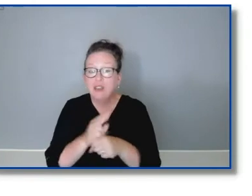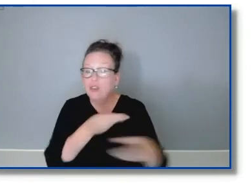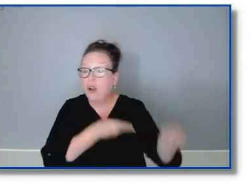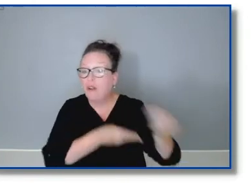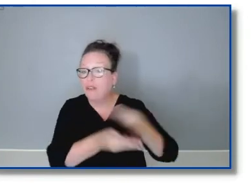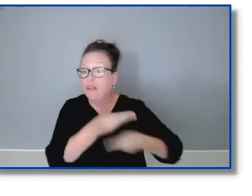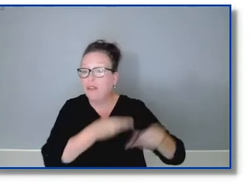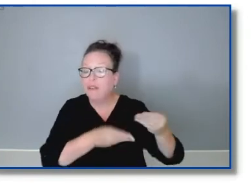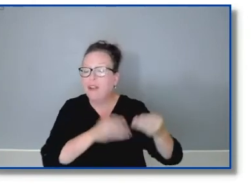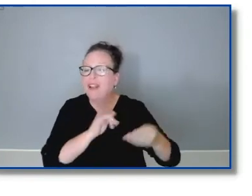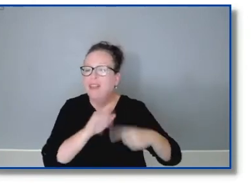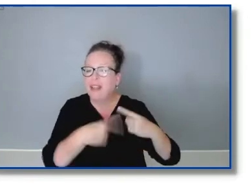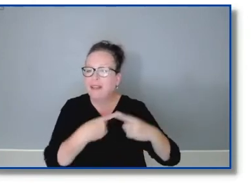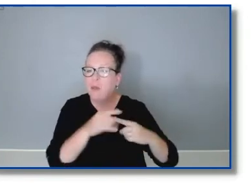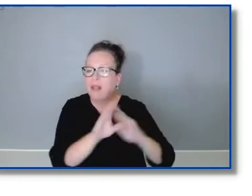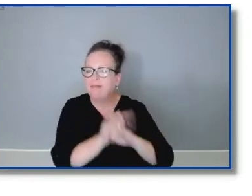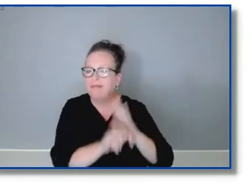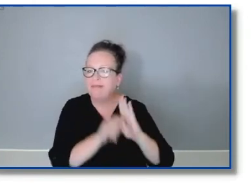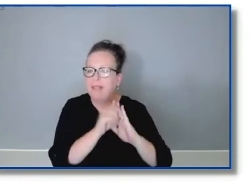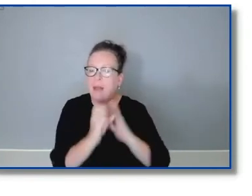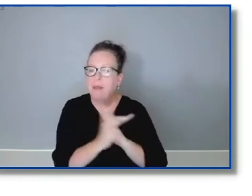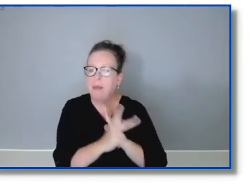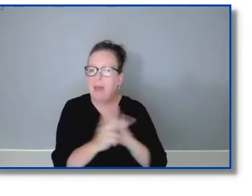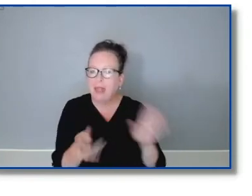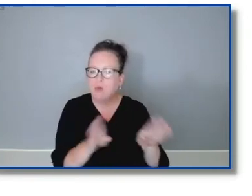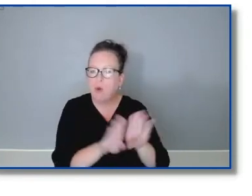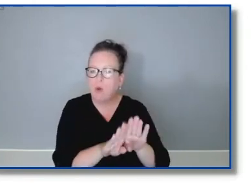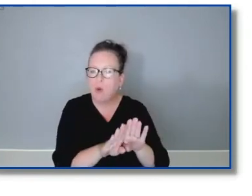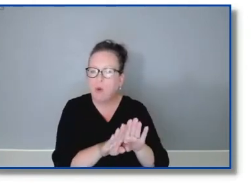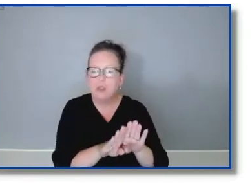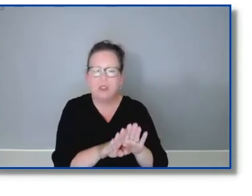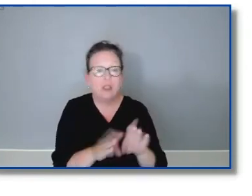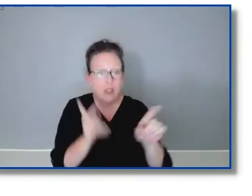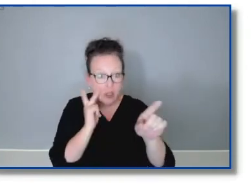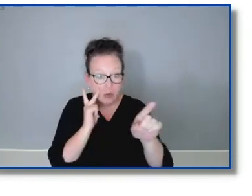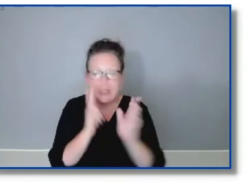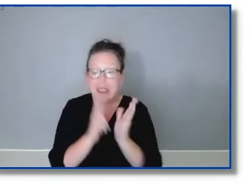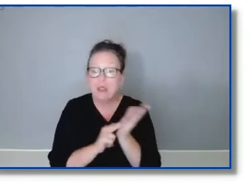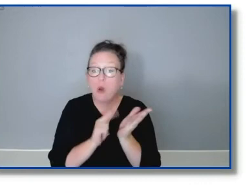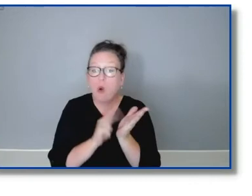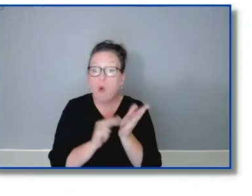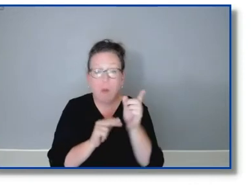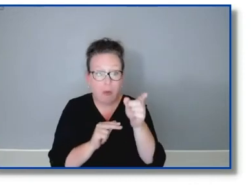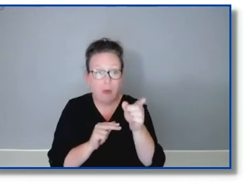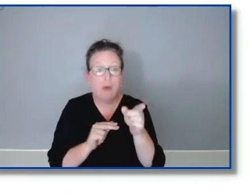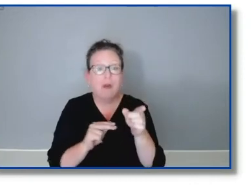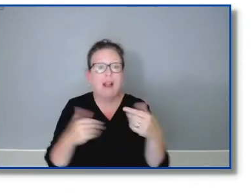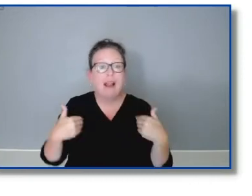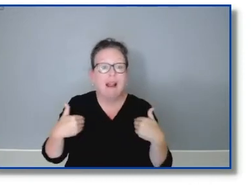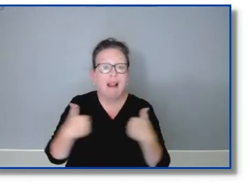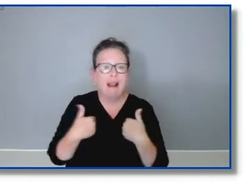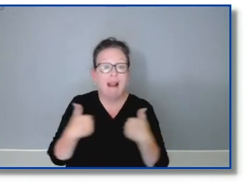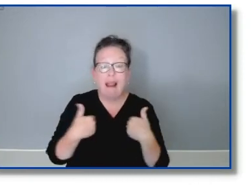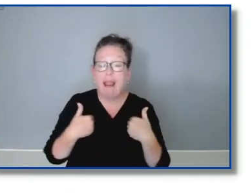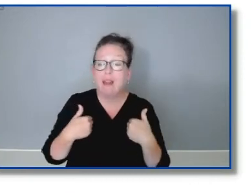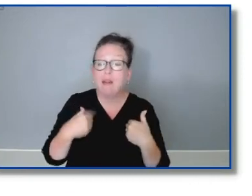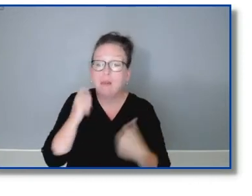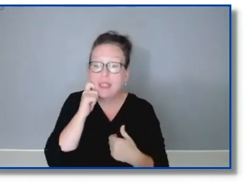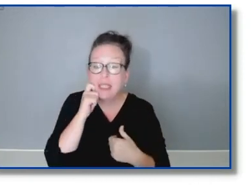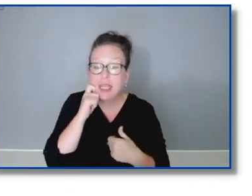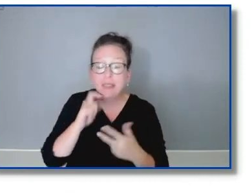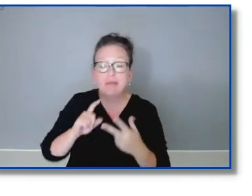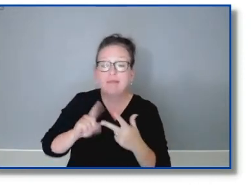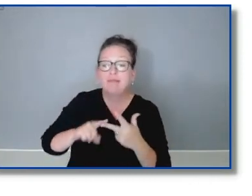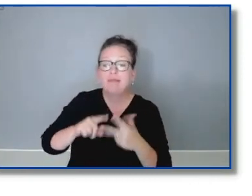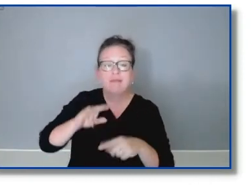stores started giving them instead of coins. You can see soap in the middle, animal pelts, cigarettes,